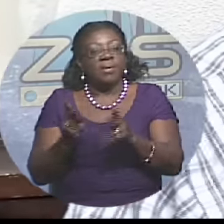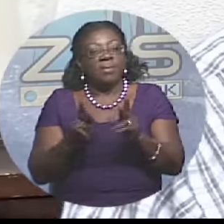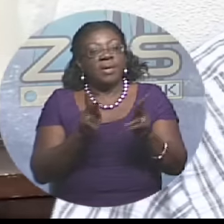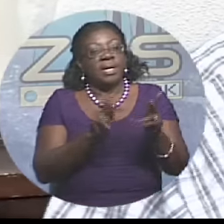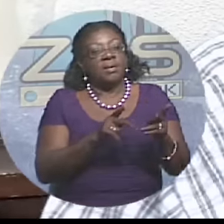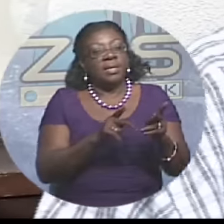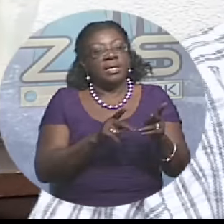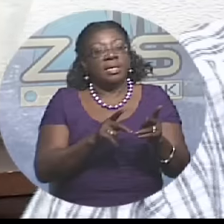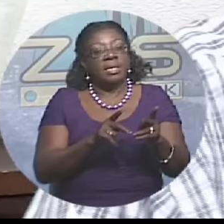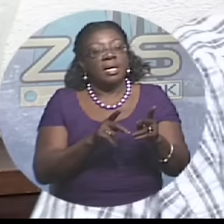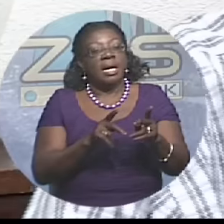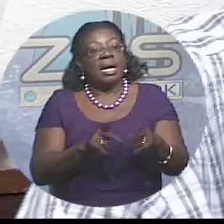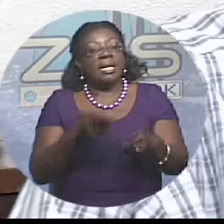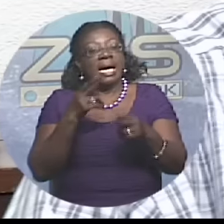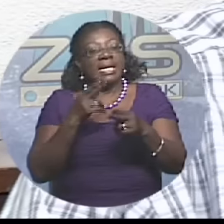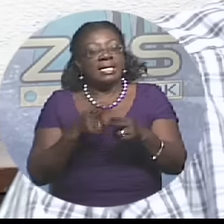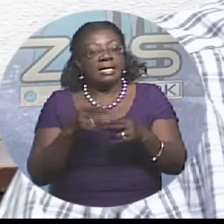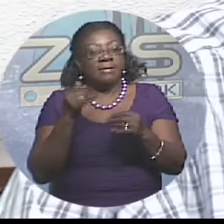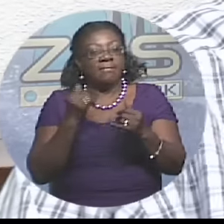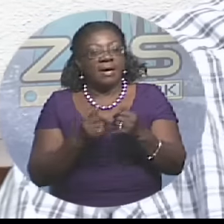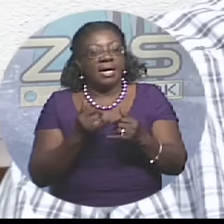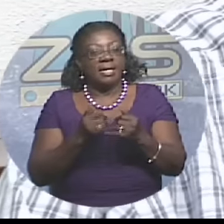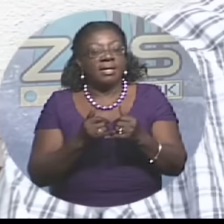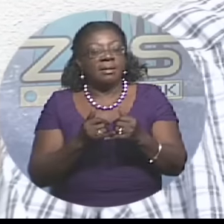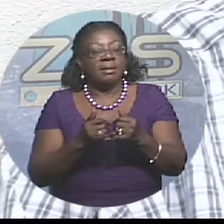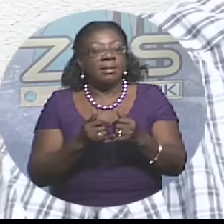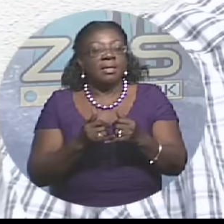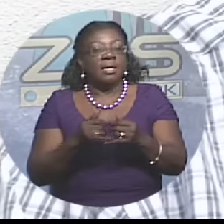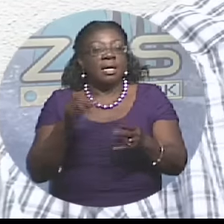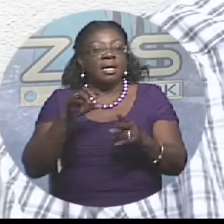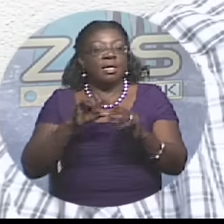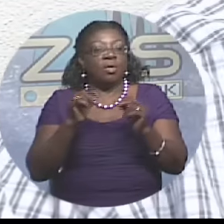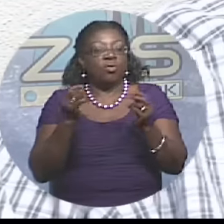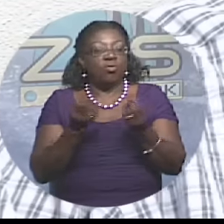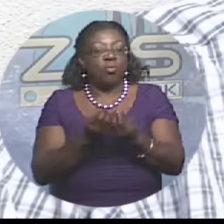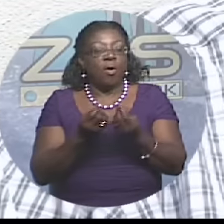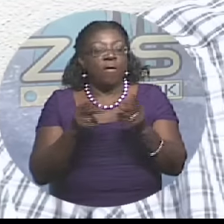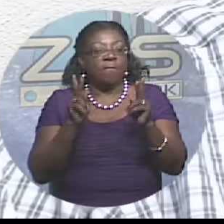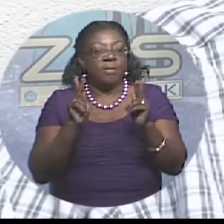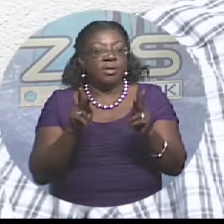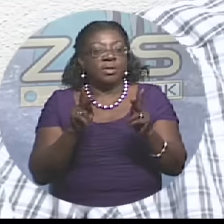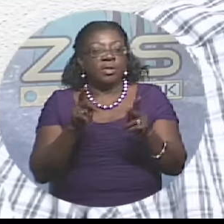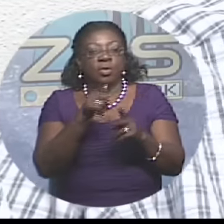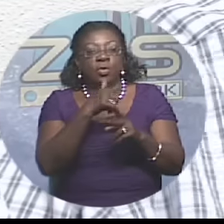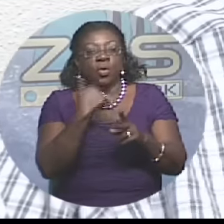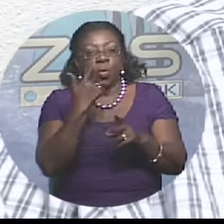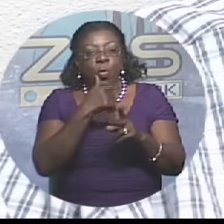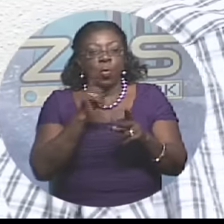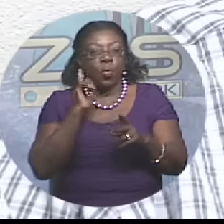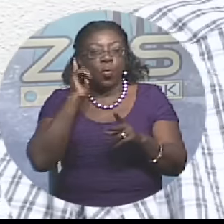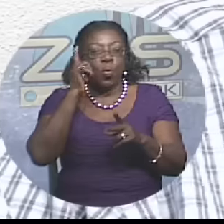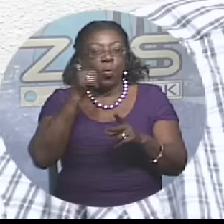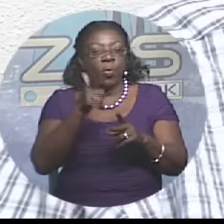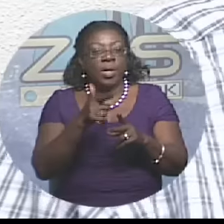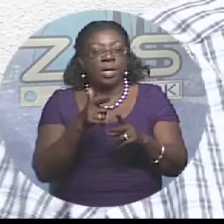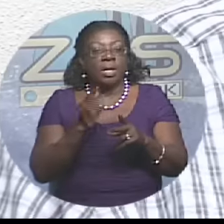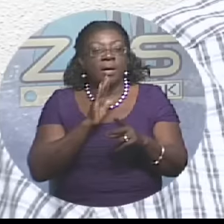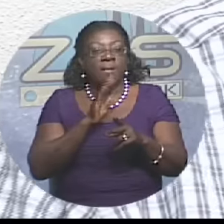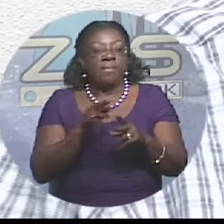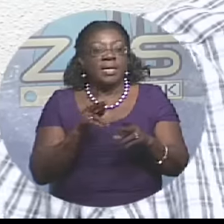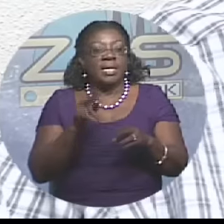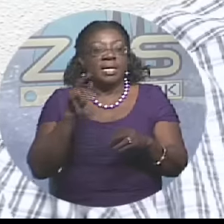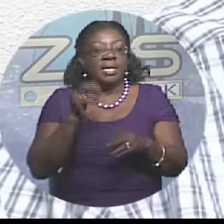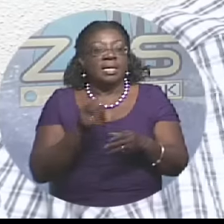preparing and identifying a select group of persons who would be